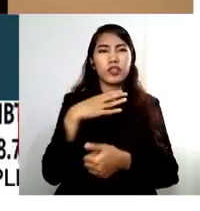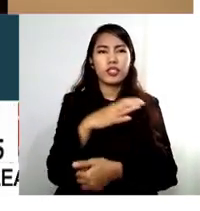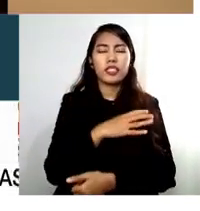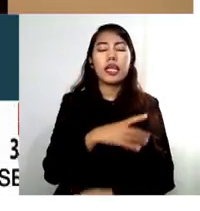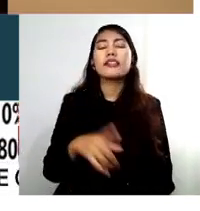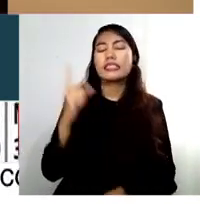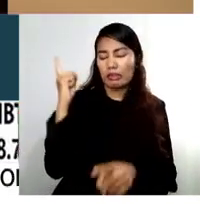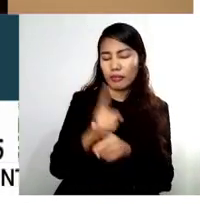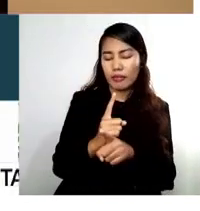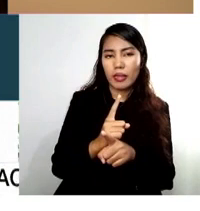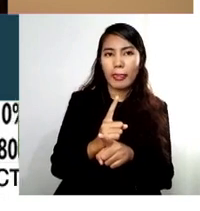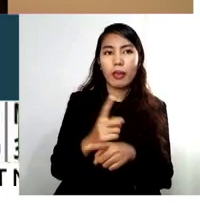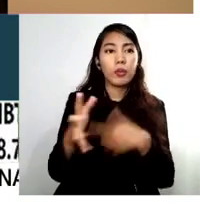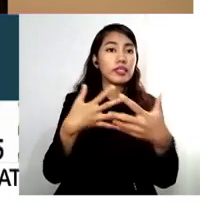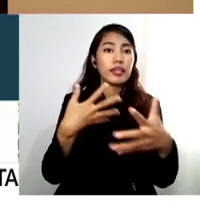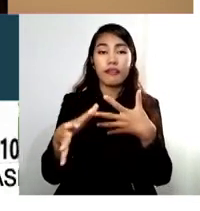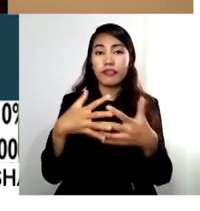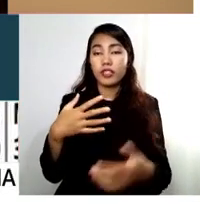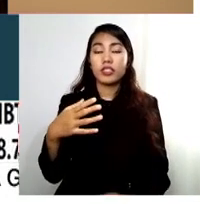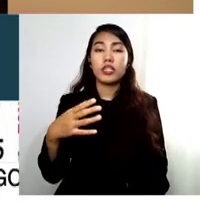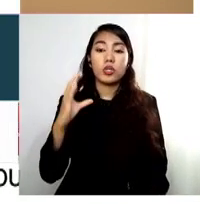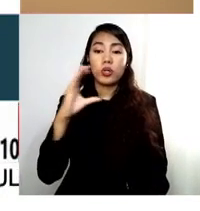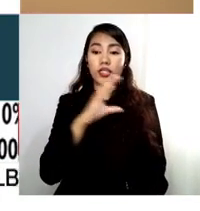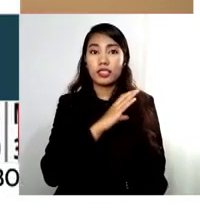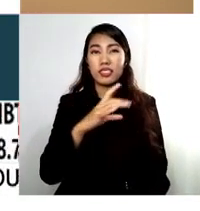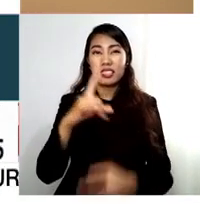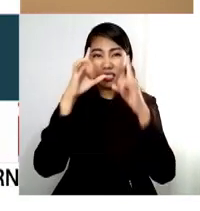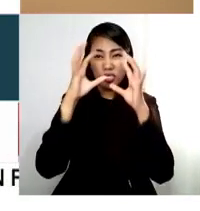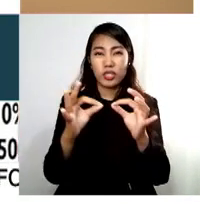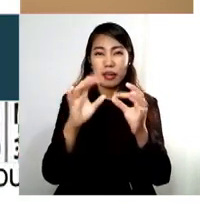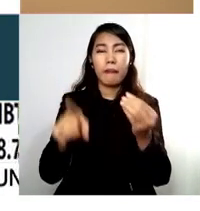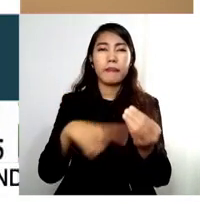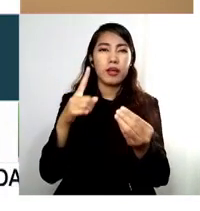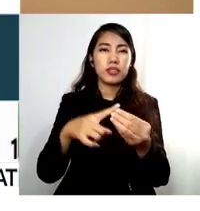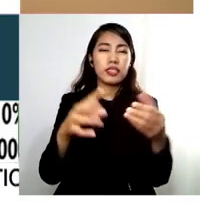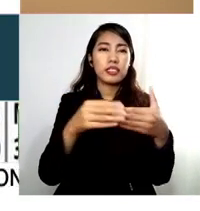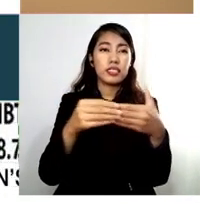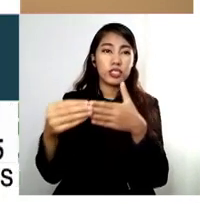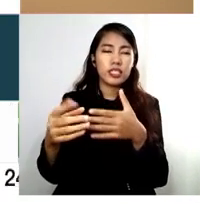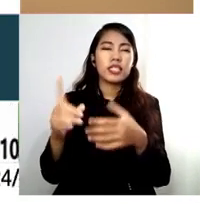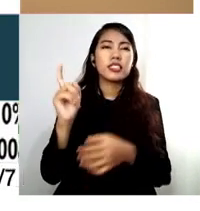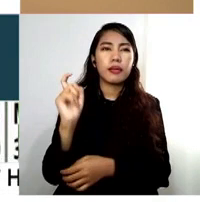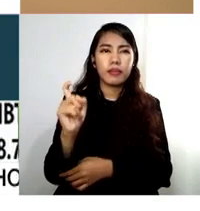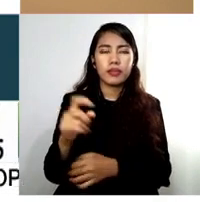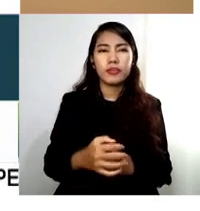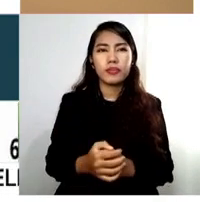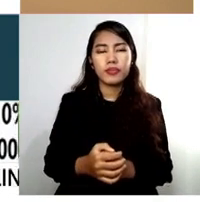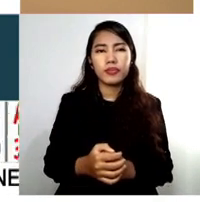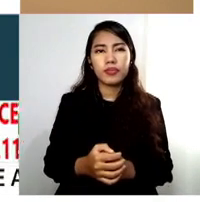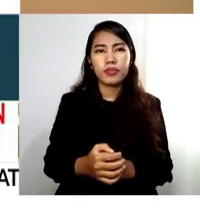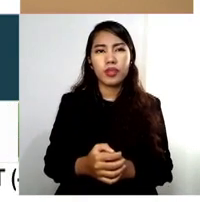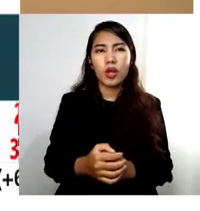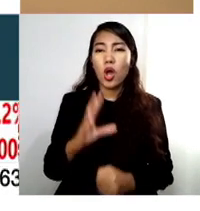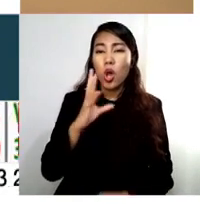of the House may be on the leadership, I think pivotal still in the president's mind is who amongst the